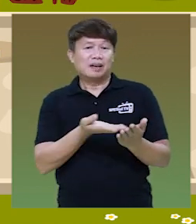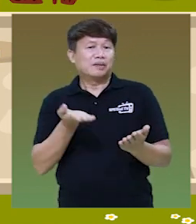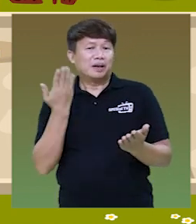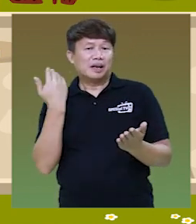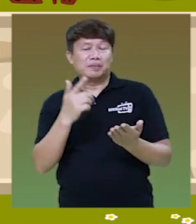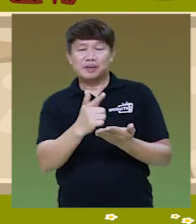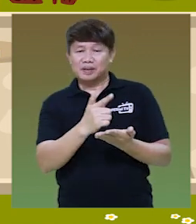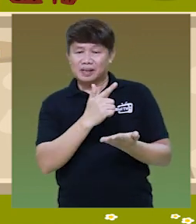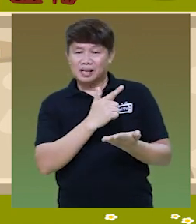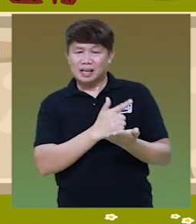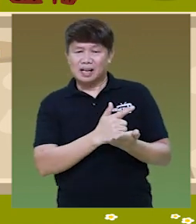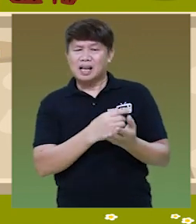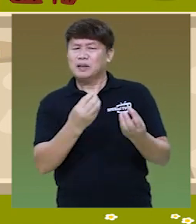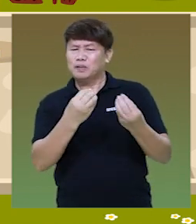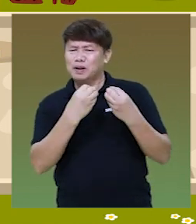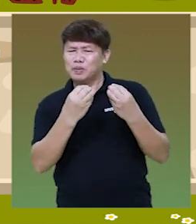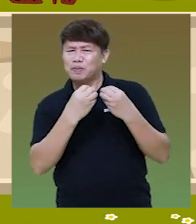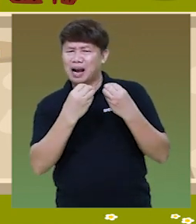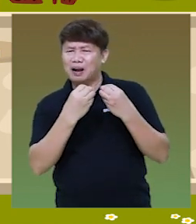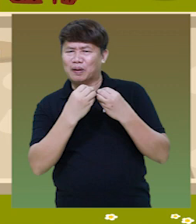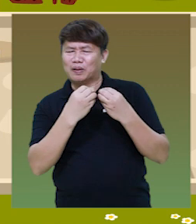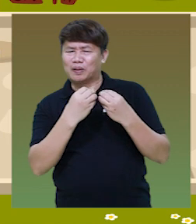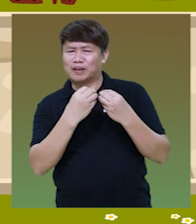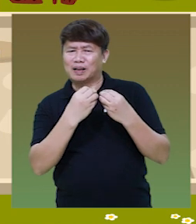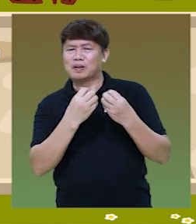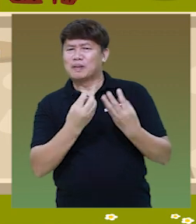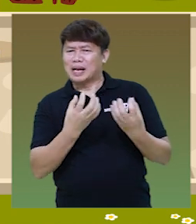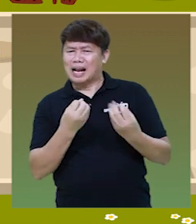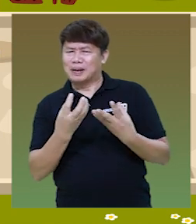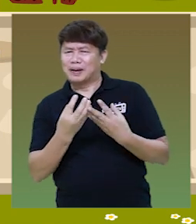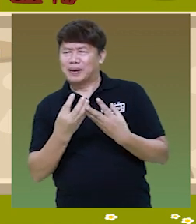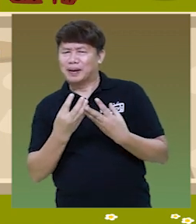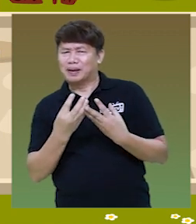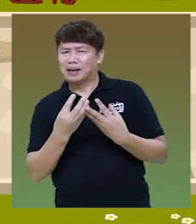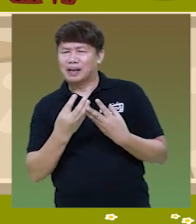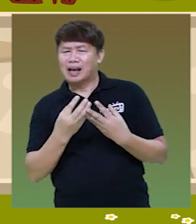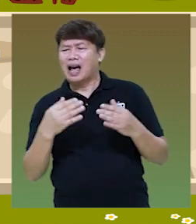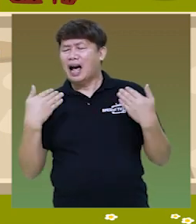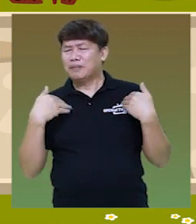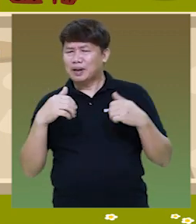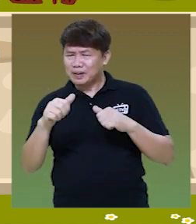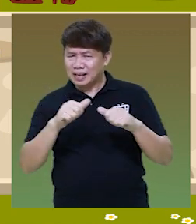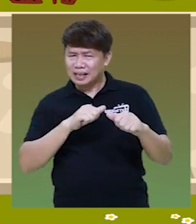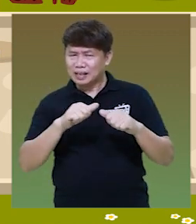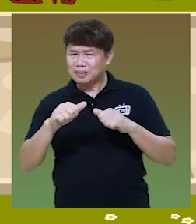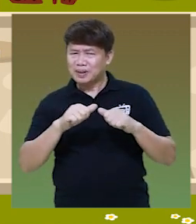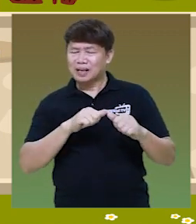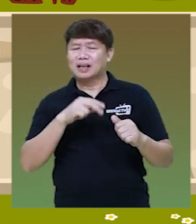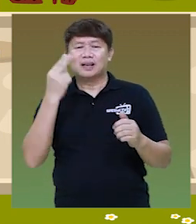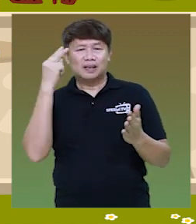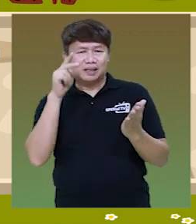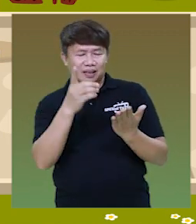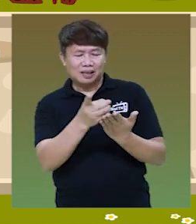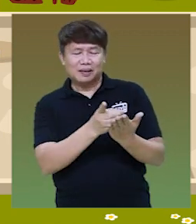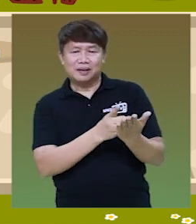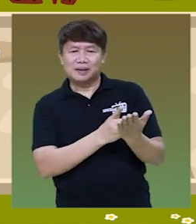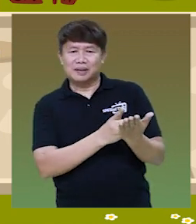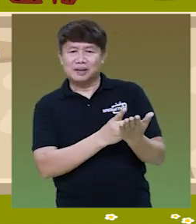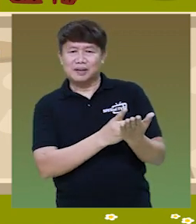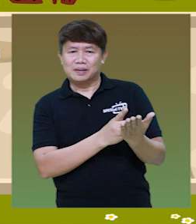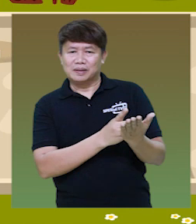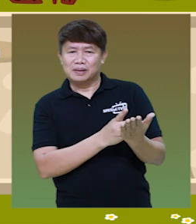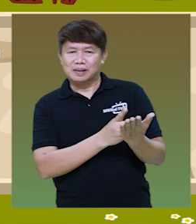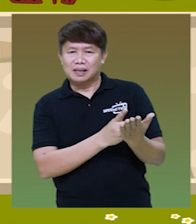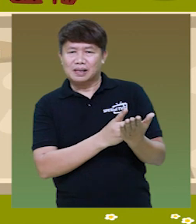lesson. Can you teach me more about it? We have an activity again on noting details, and I want to have